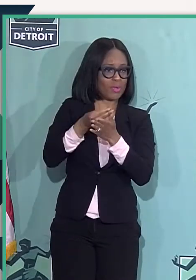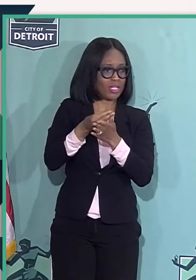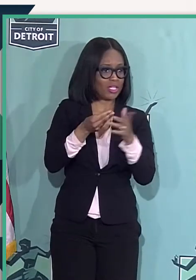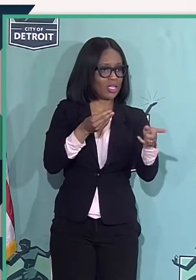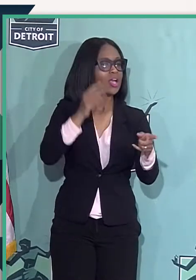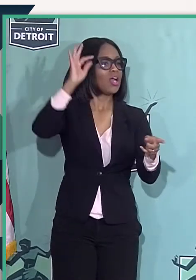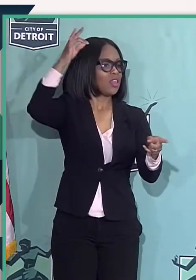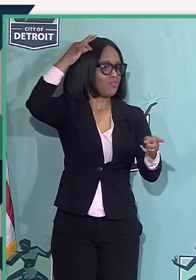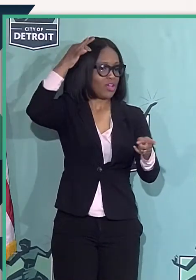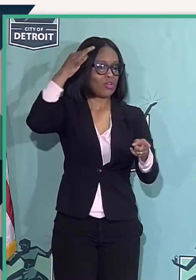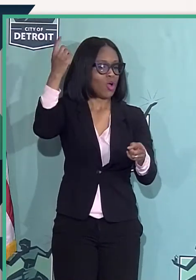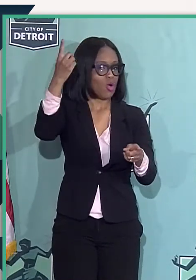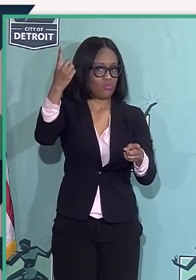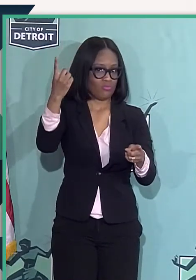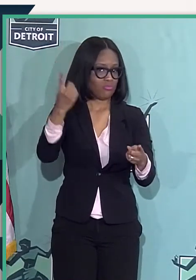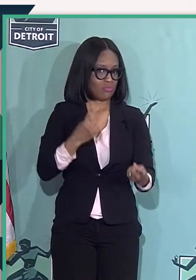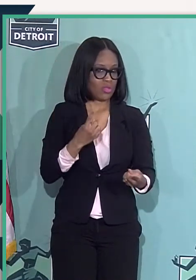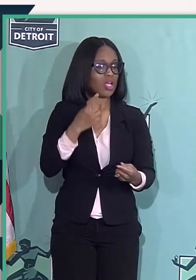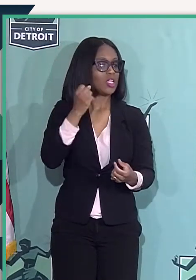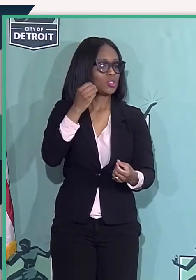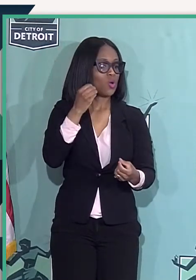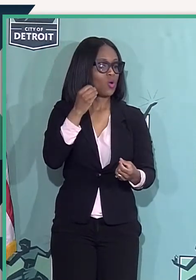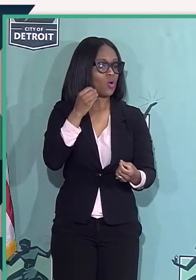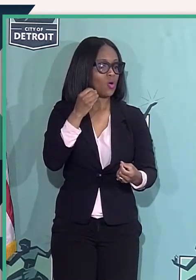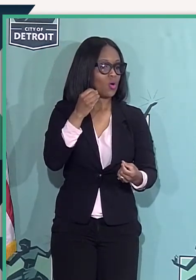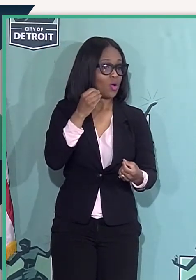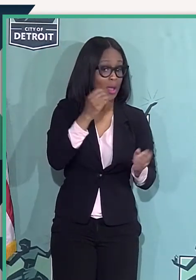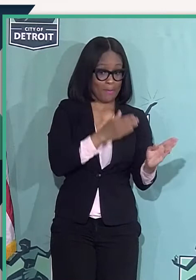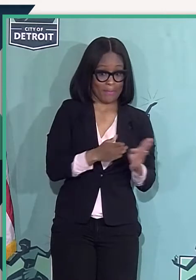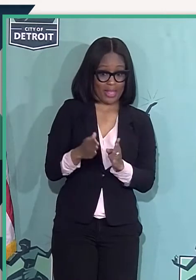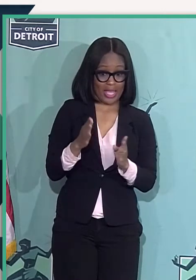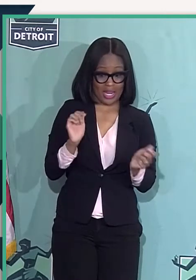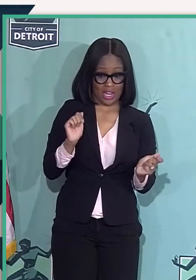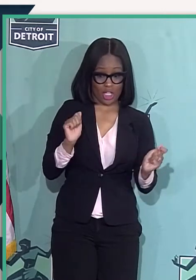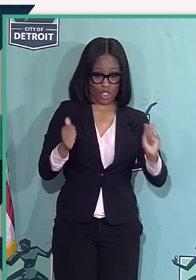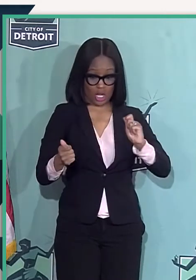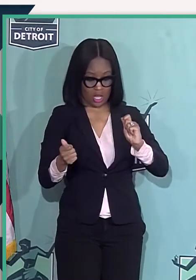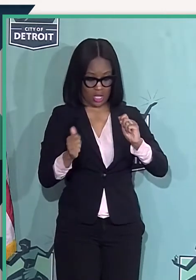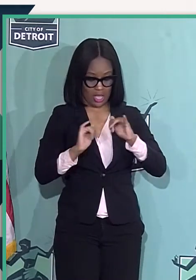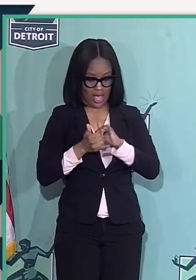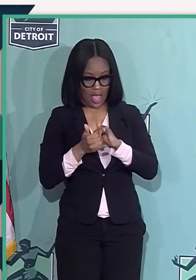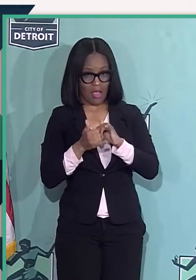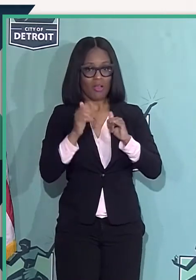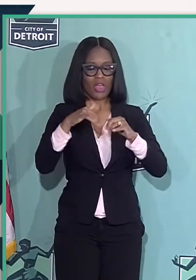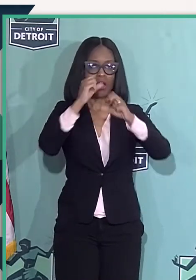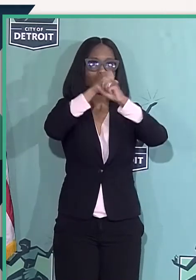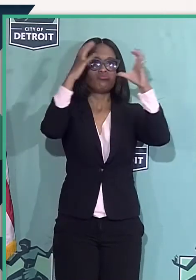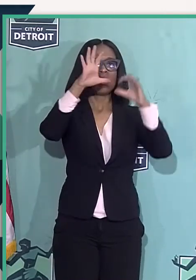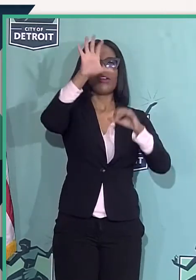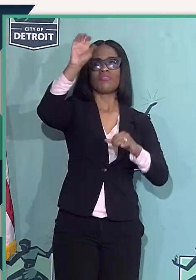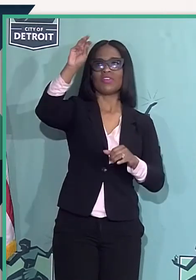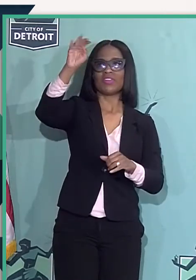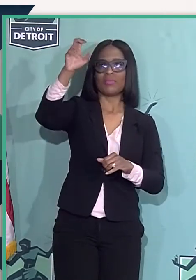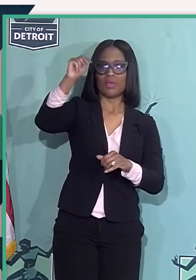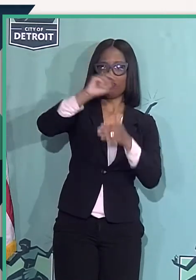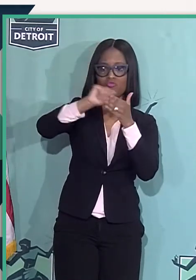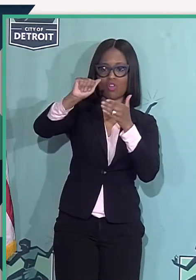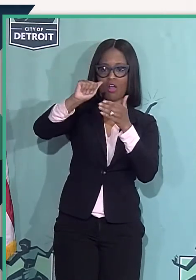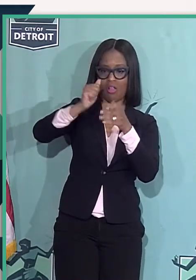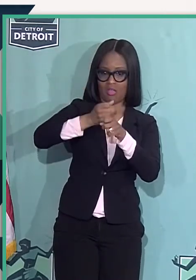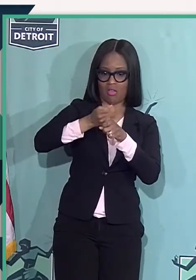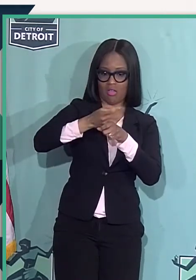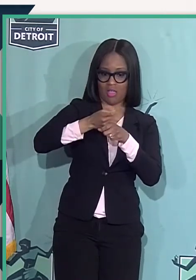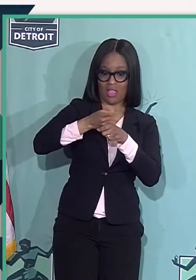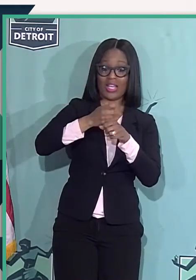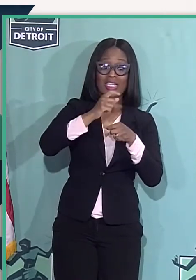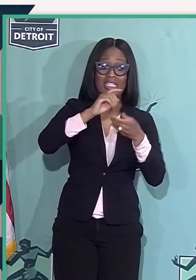been It's spent. gone, okay. So this was, so the plan of adjustment envisioned $50 million a year that